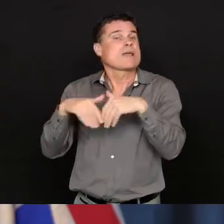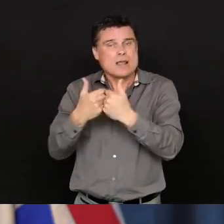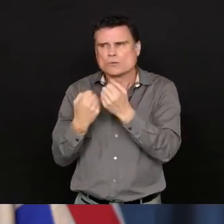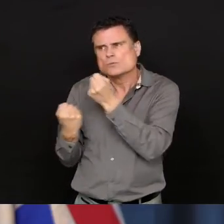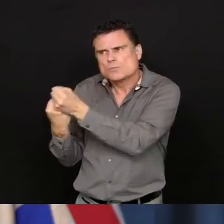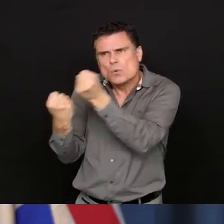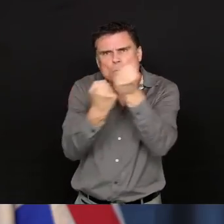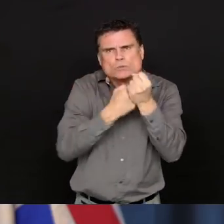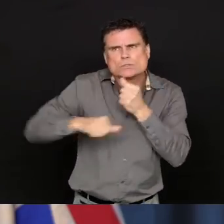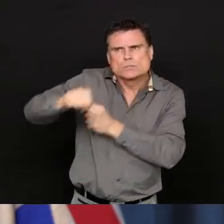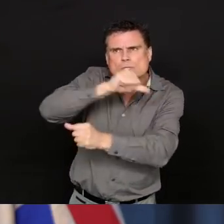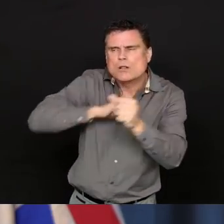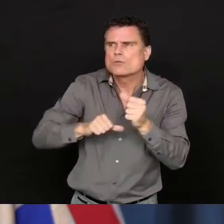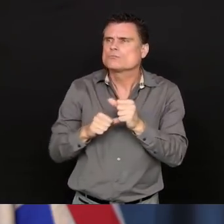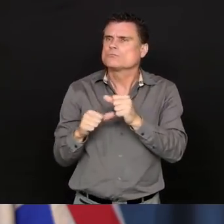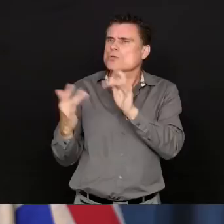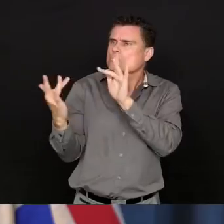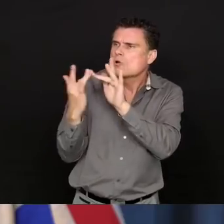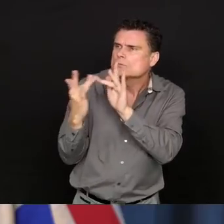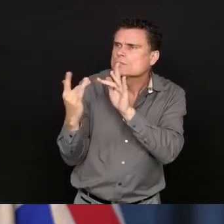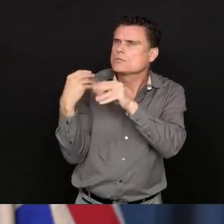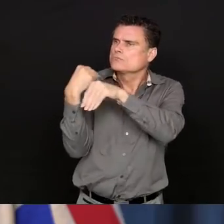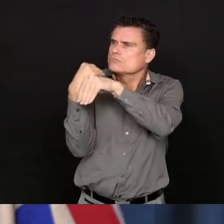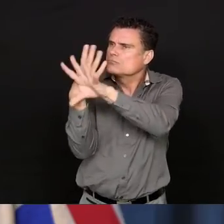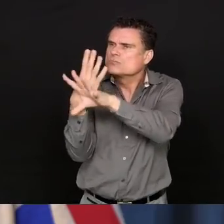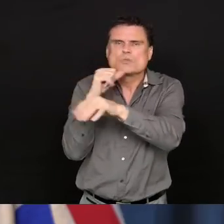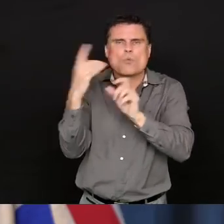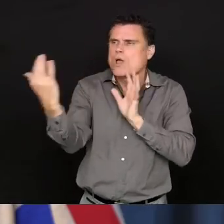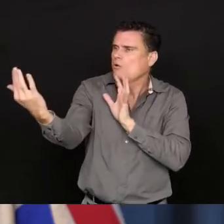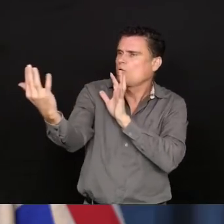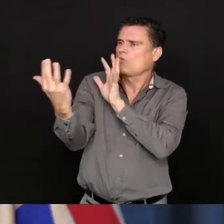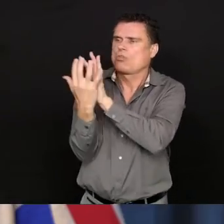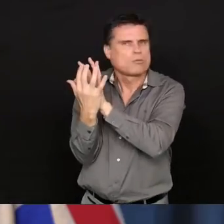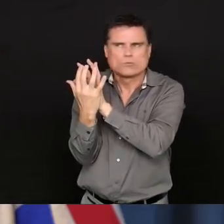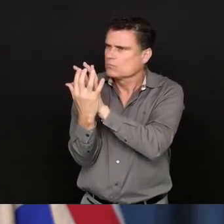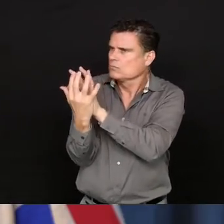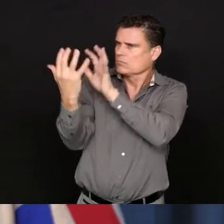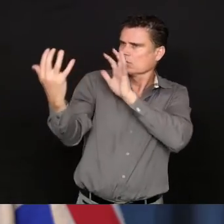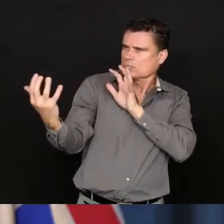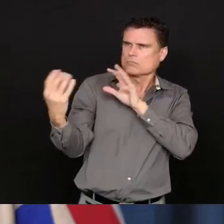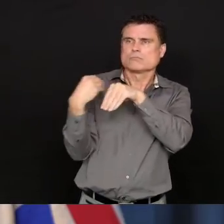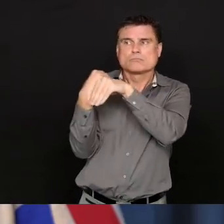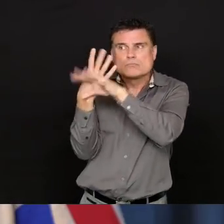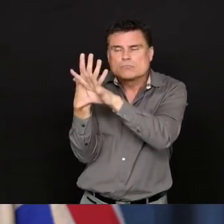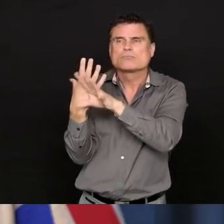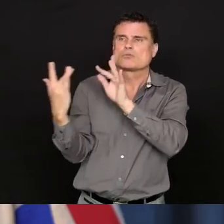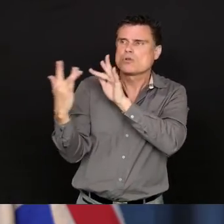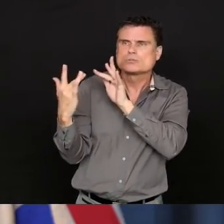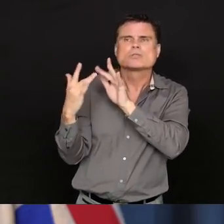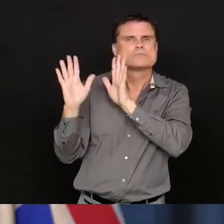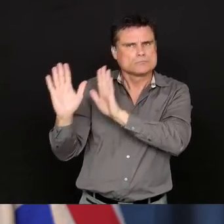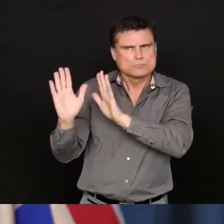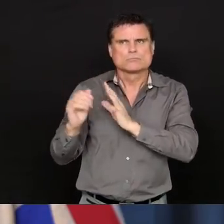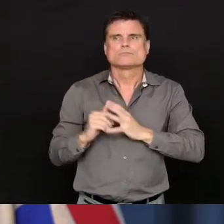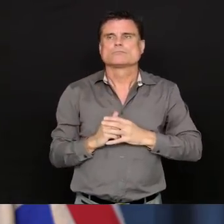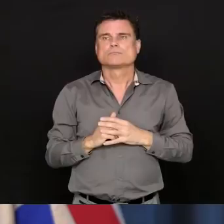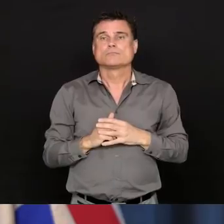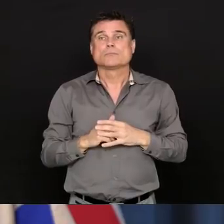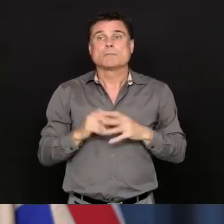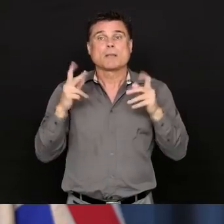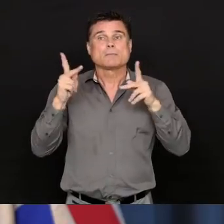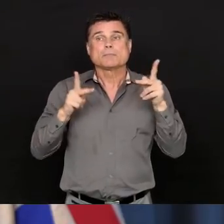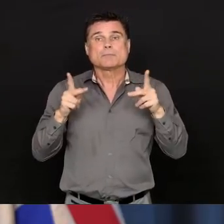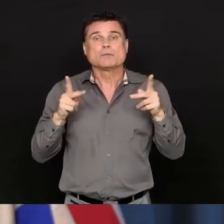know people have gone to extraordinary efforts and made many sacrifices, all of us, across this province, to protect our